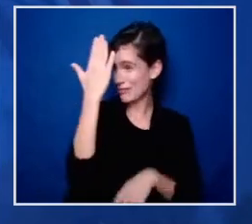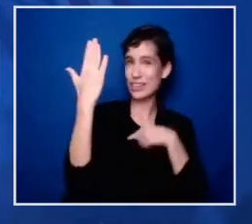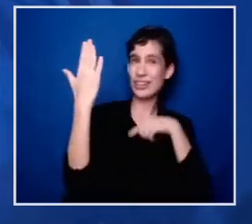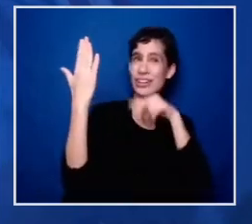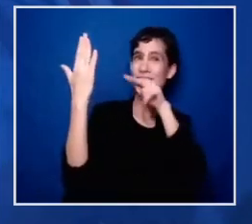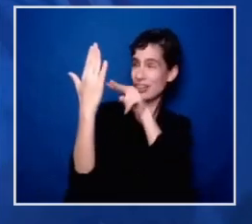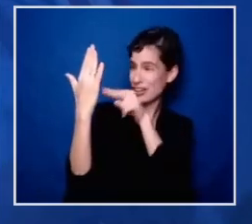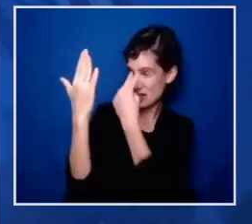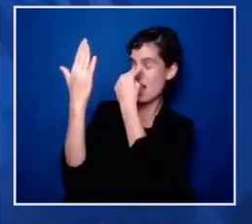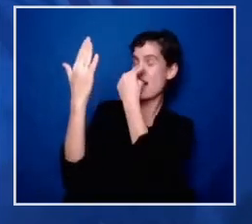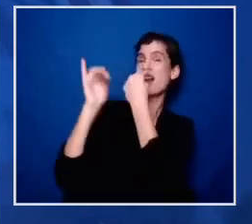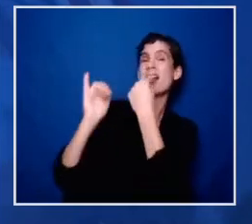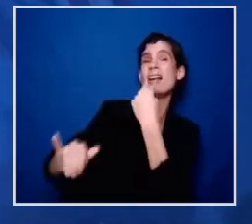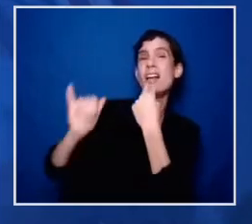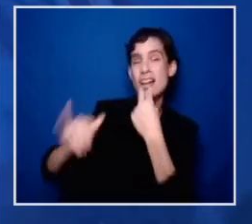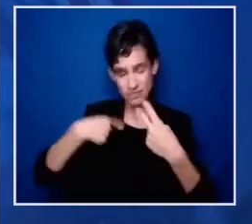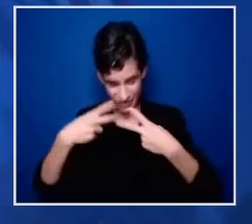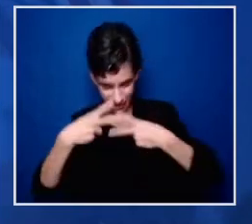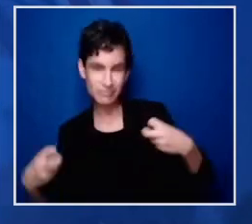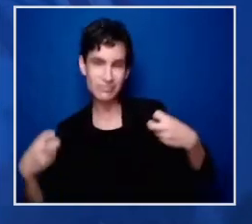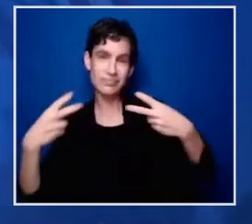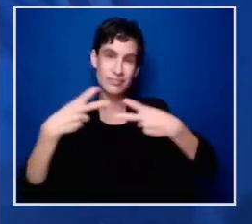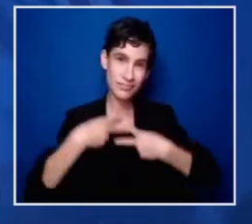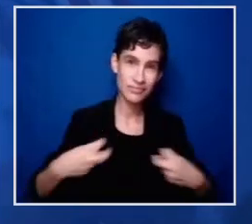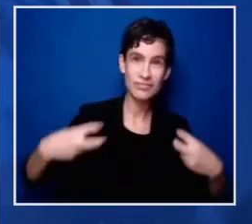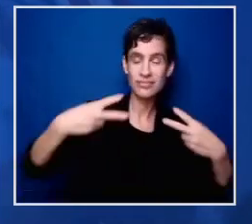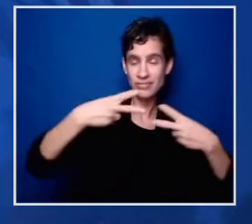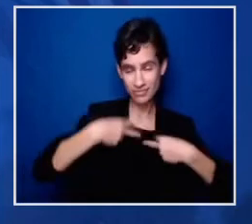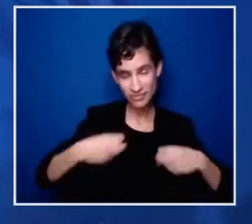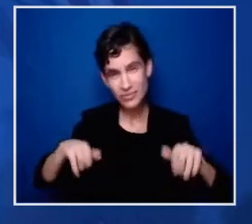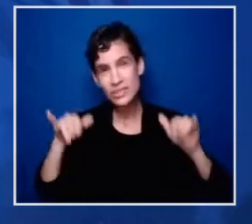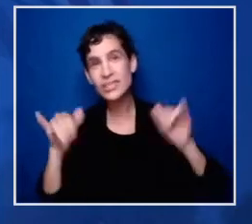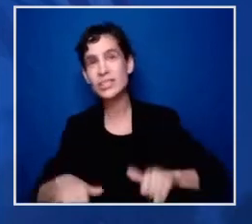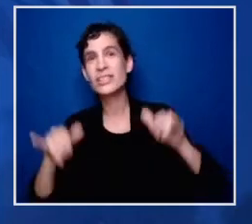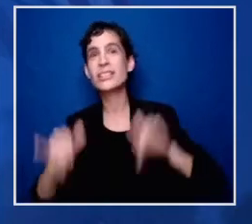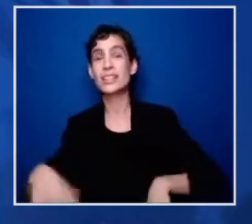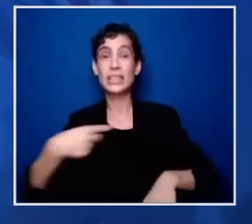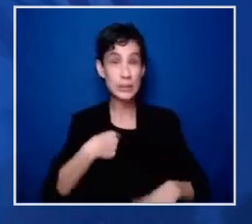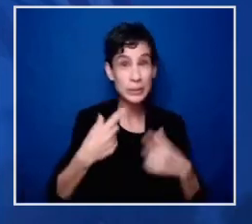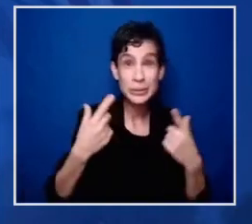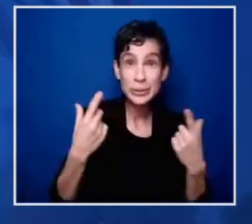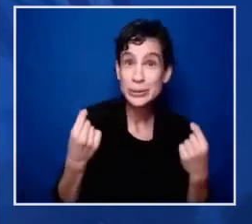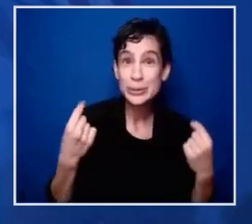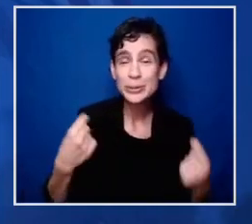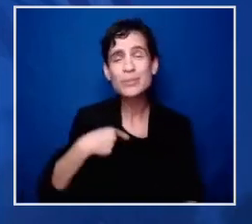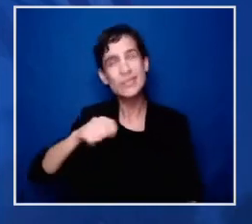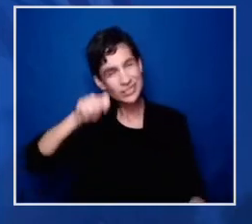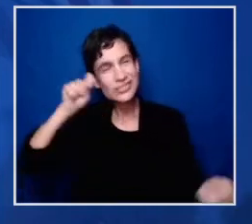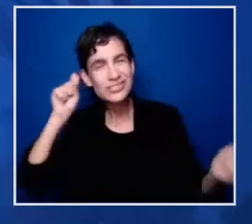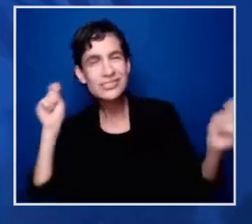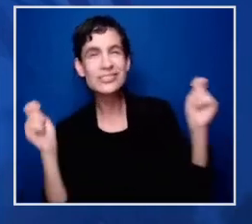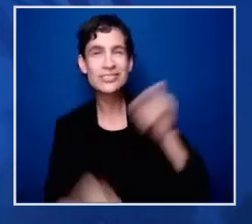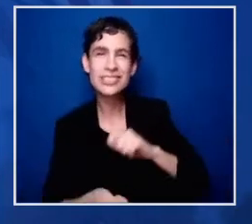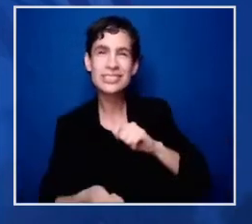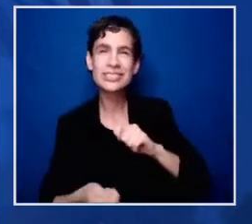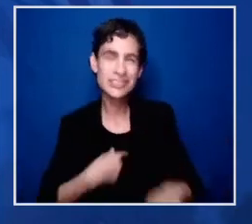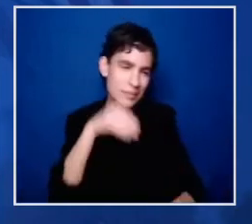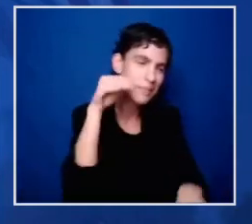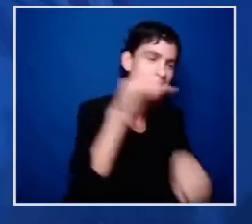start there. I'm gonna be the change. I'm gonna start with